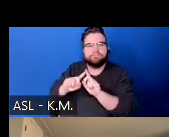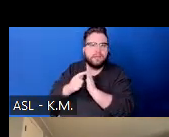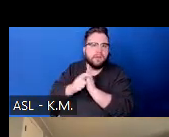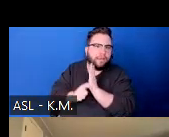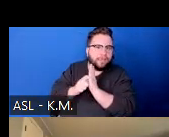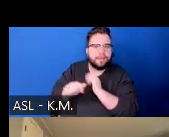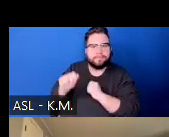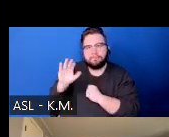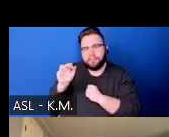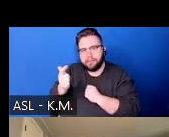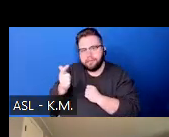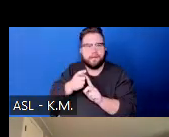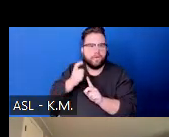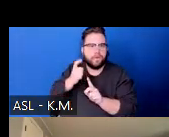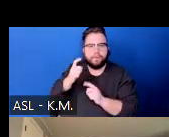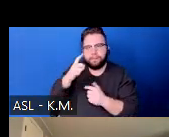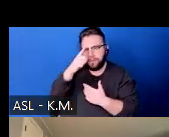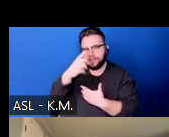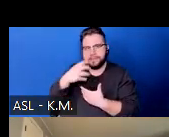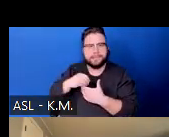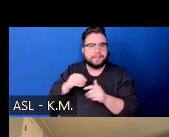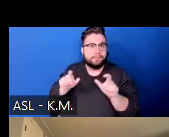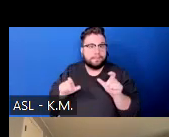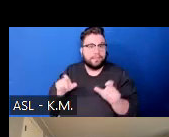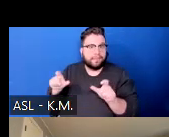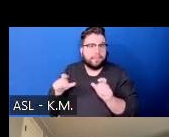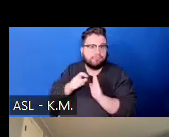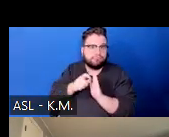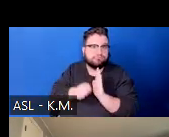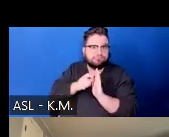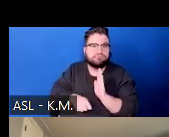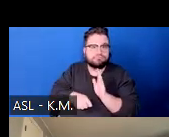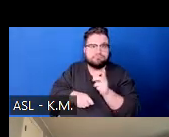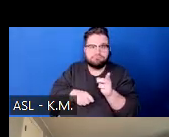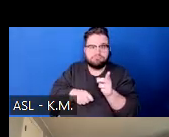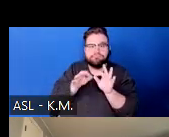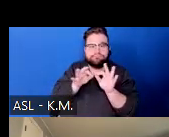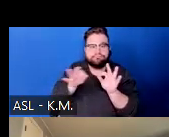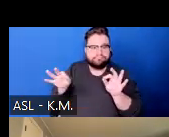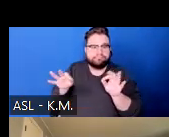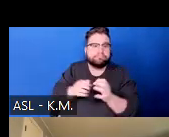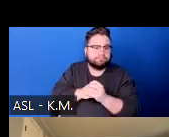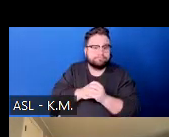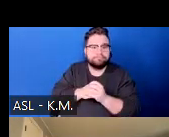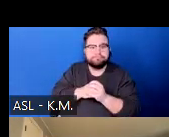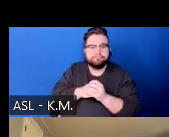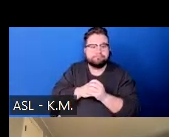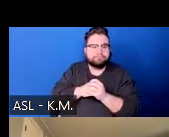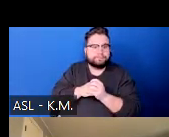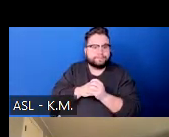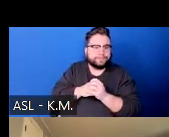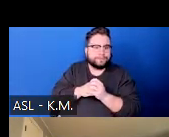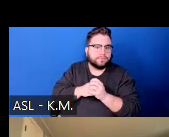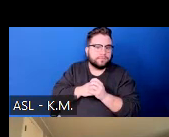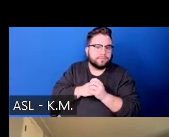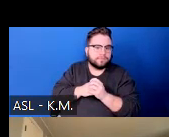people. The first one says, "I'm taken out of the moment for however long the sensation lasts." And the second says, "I will feel